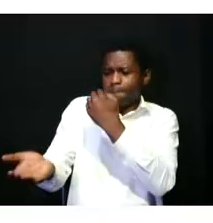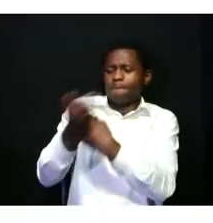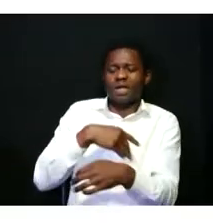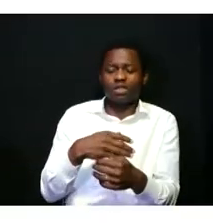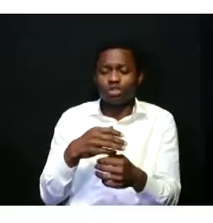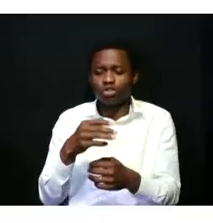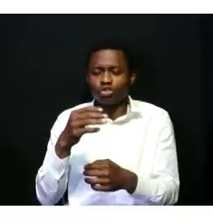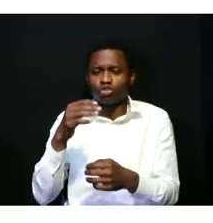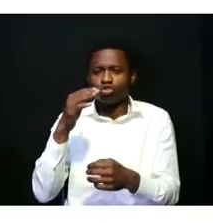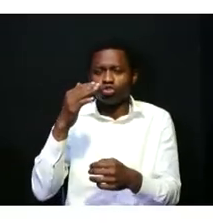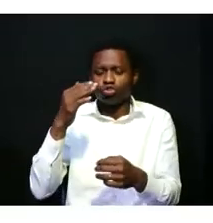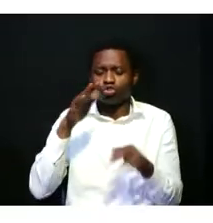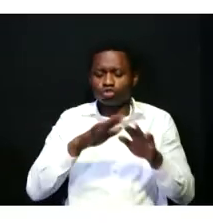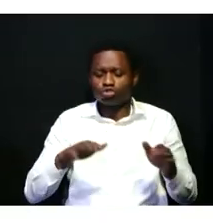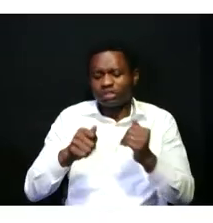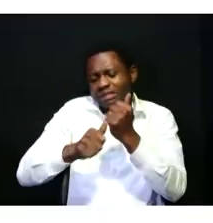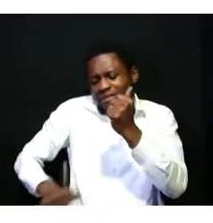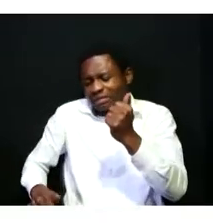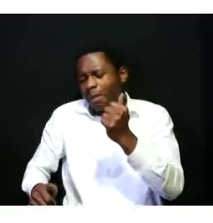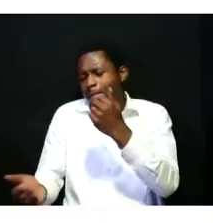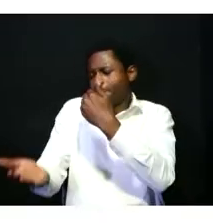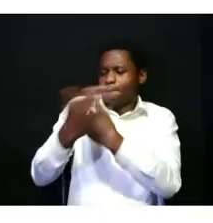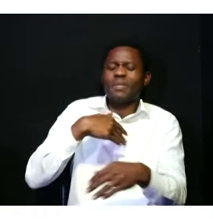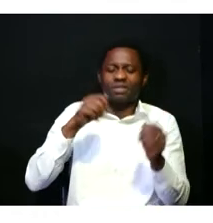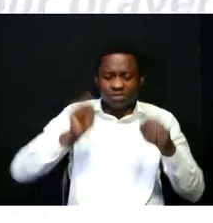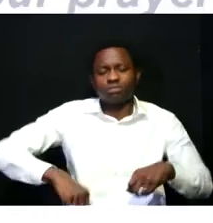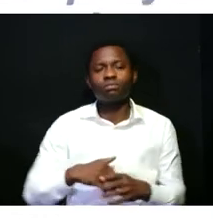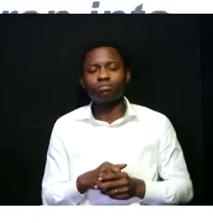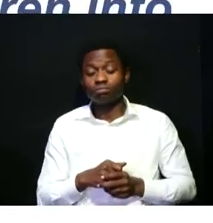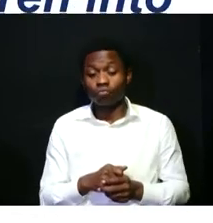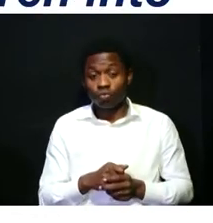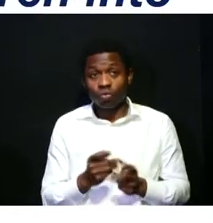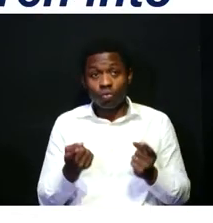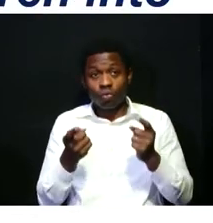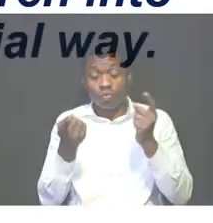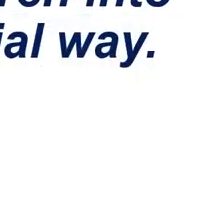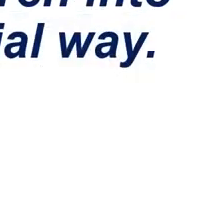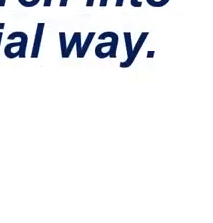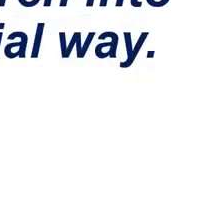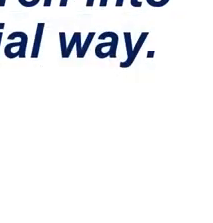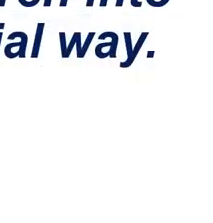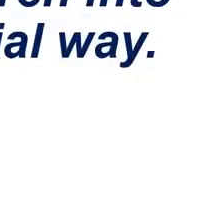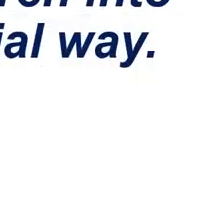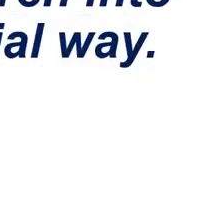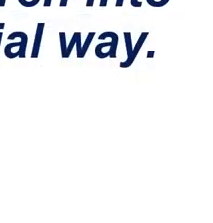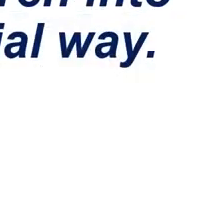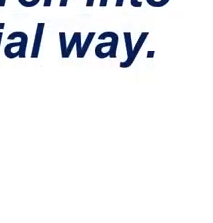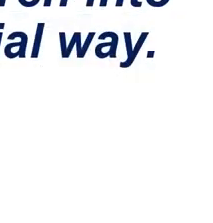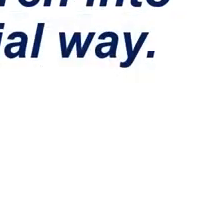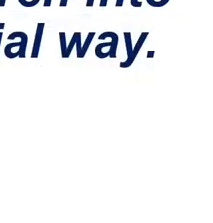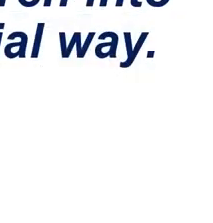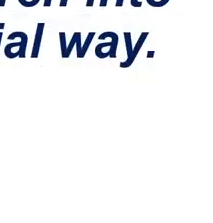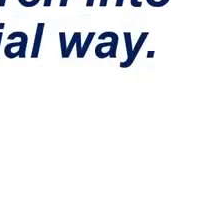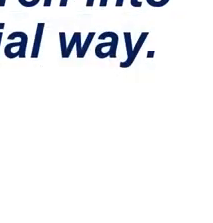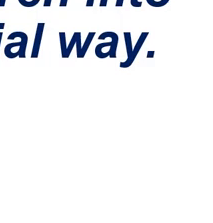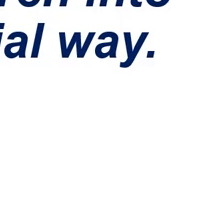He can, through prayer, guide our children into their